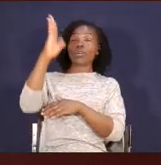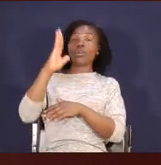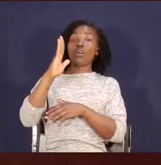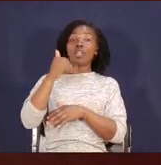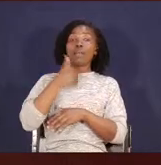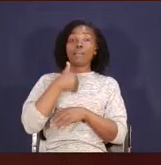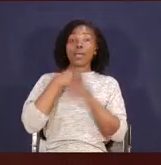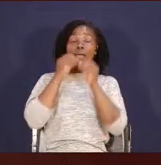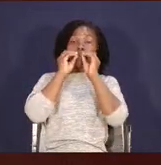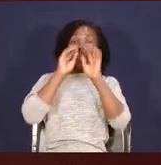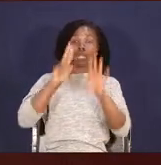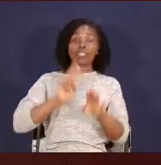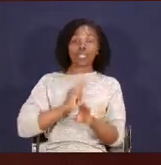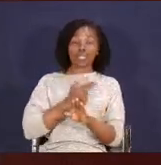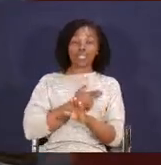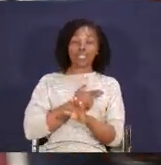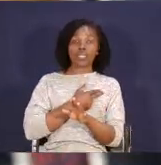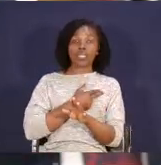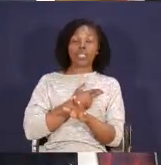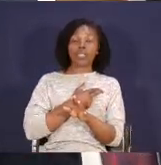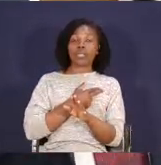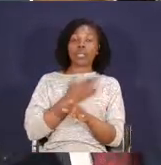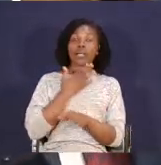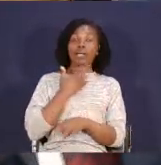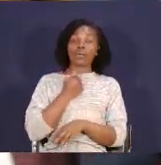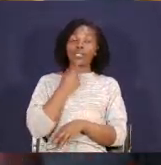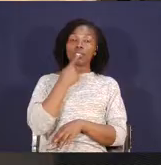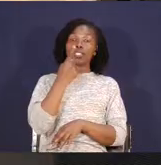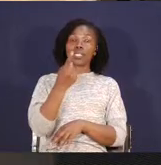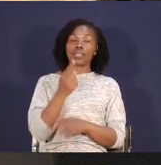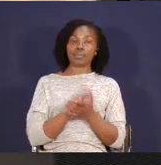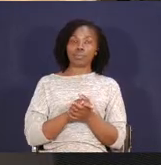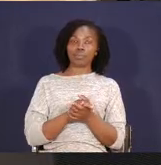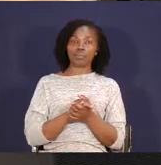had given us, and let me tell you, it was about